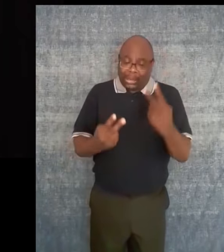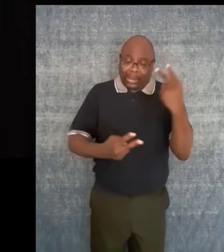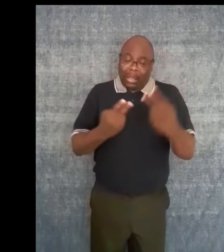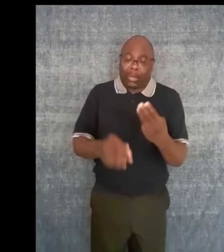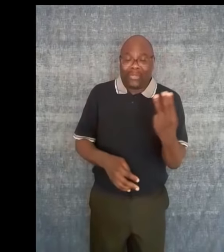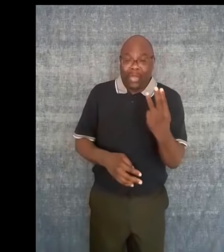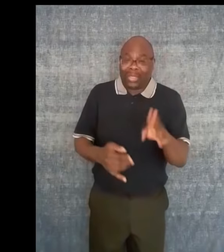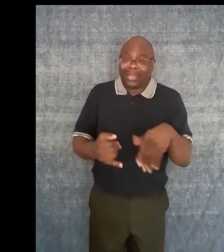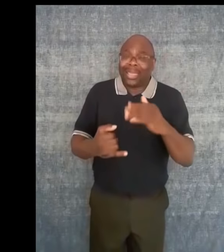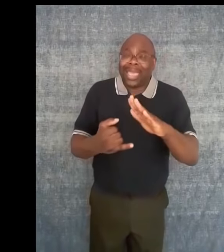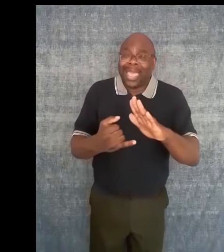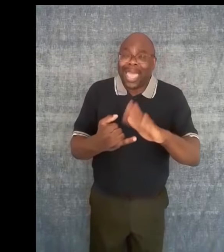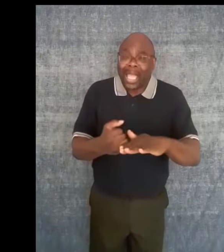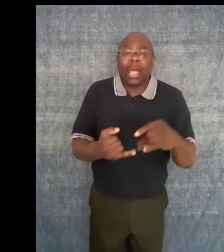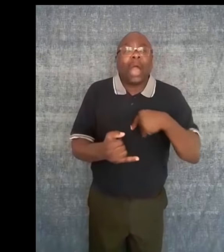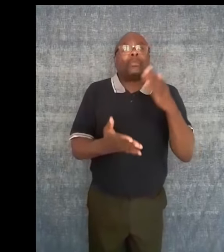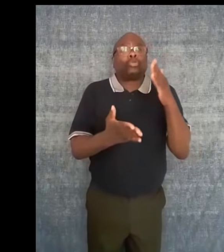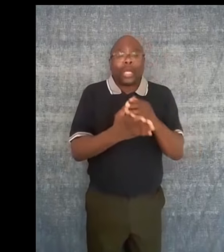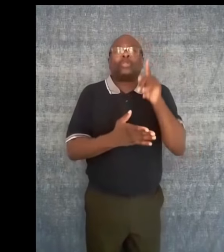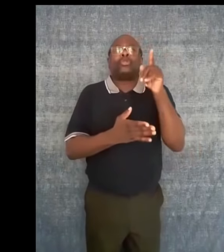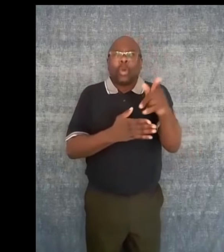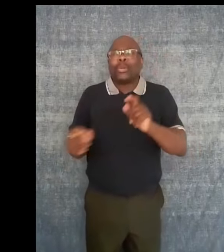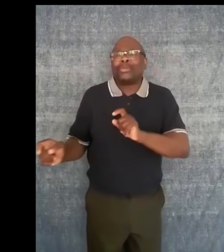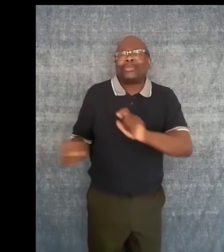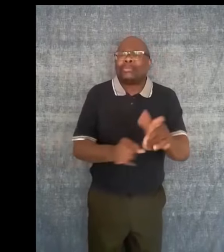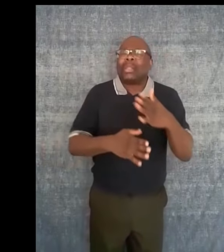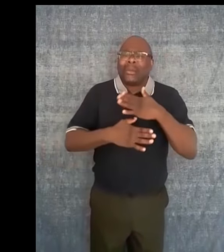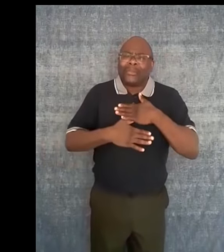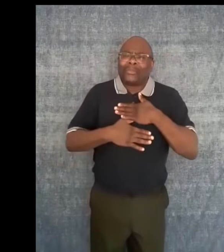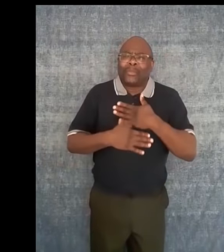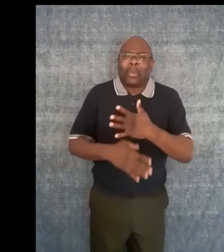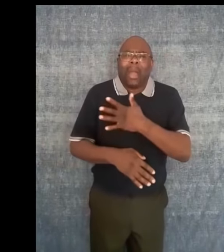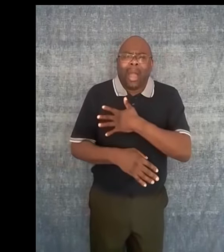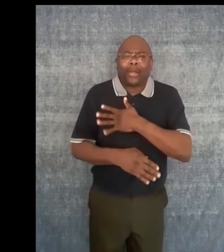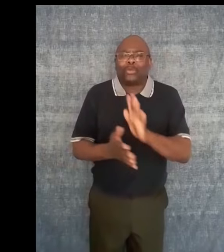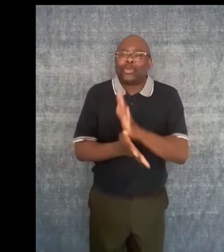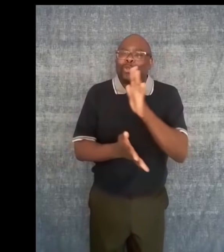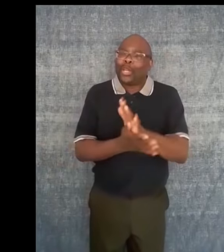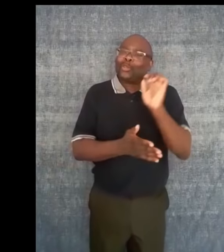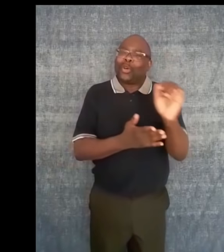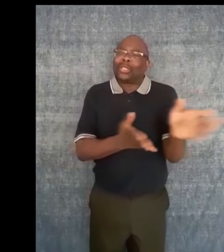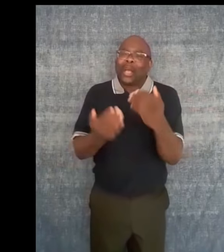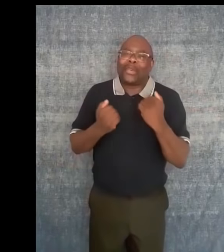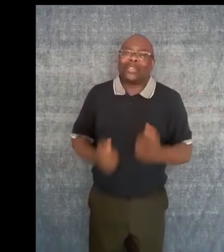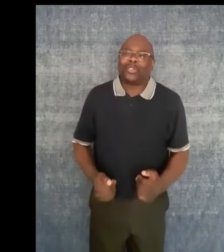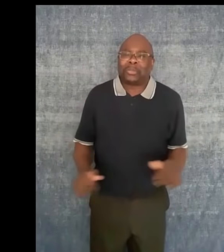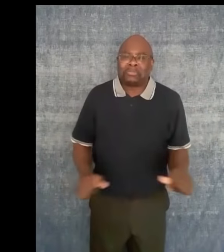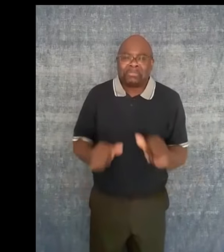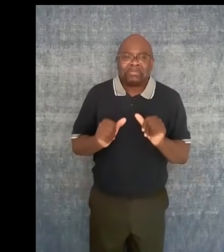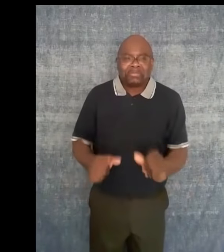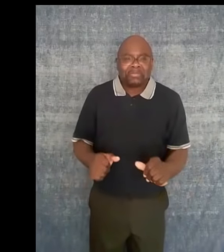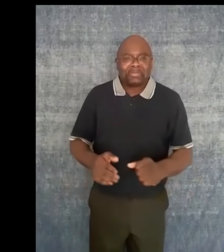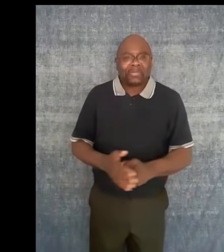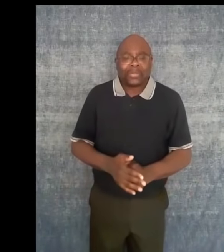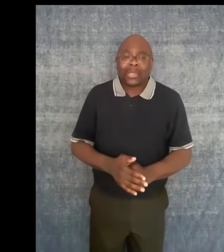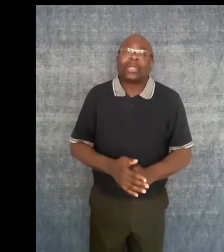says, "But I have trusted in your steadfast love, and my heart shall rejoice in your salvation." And what